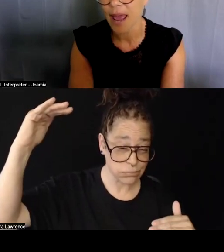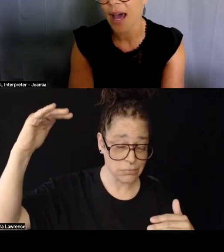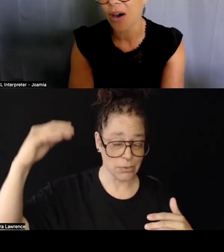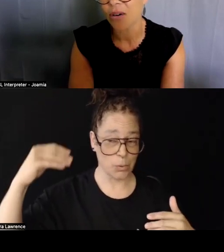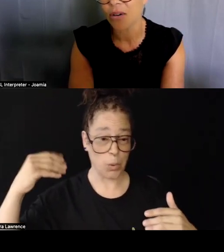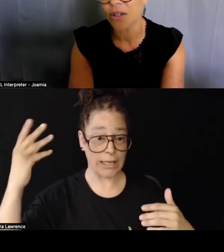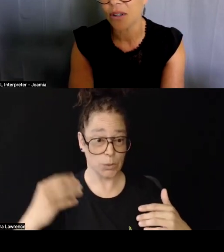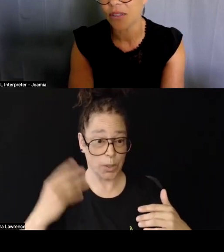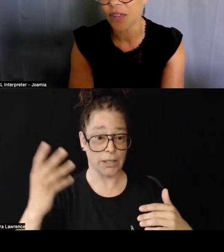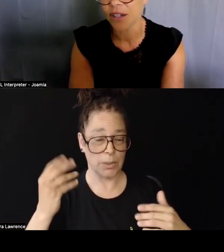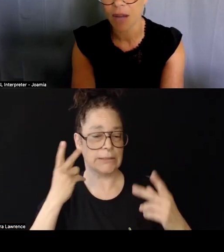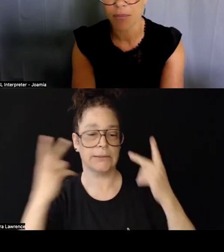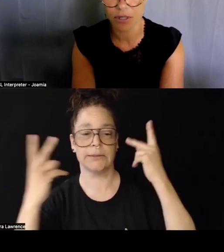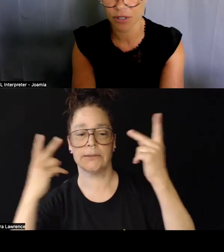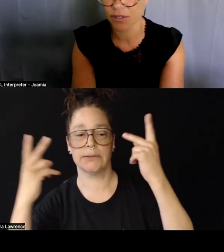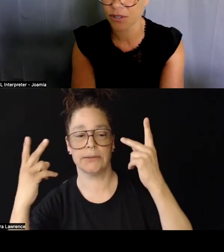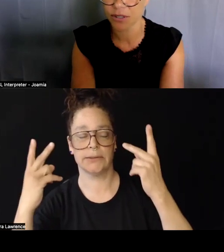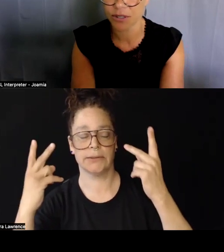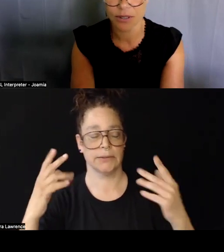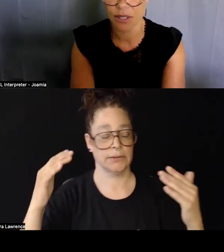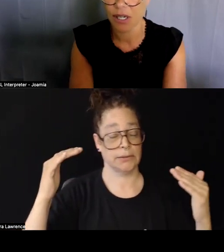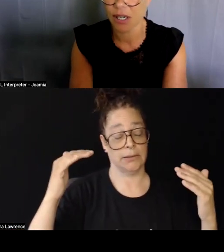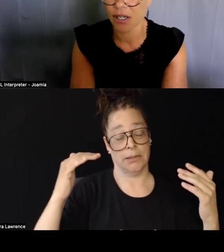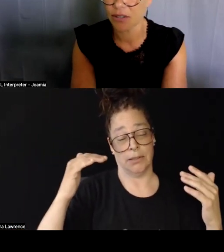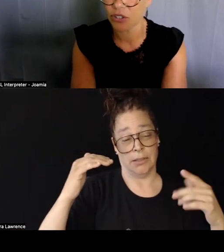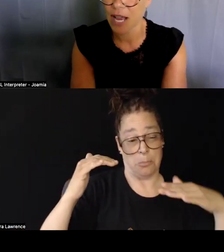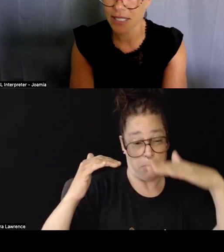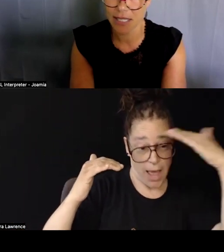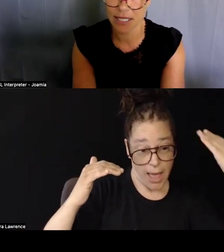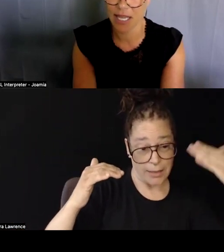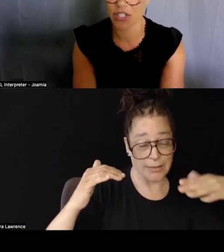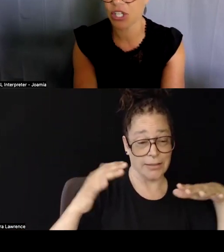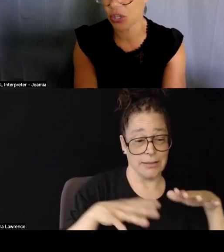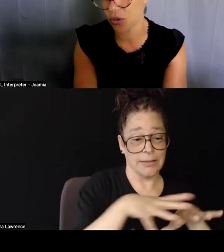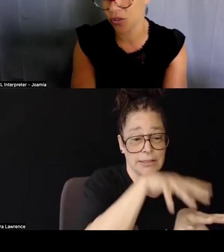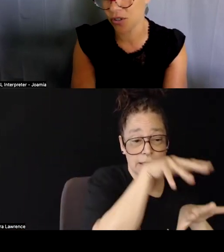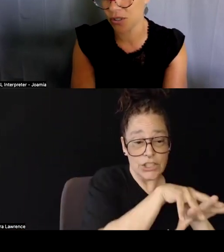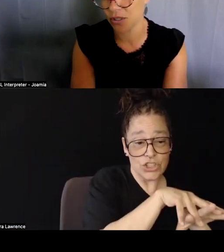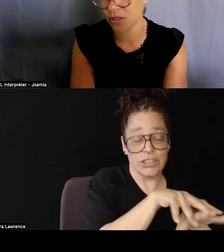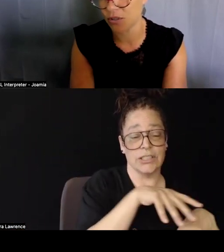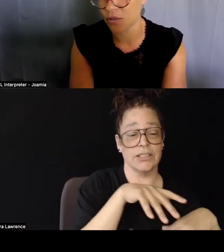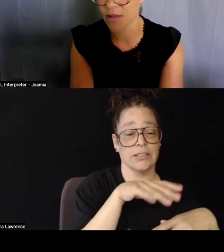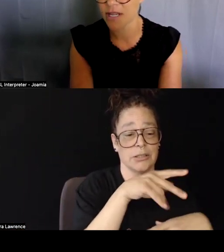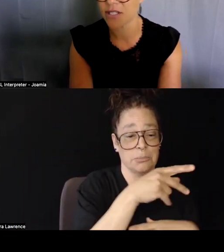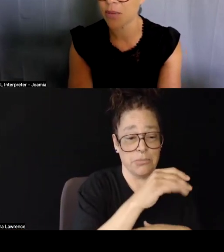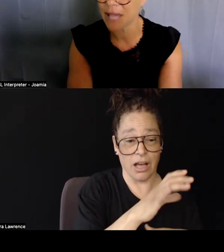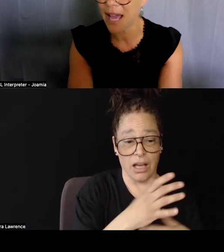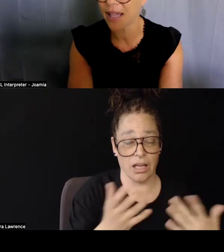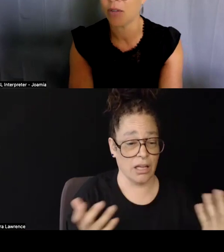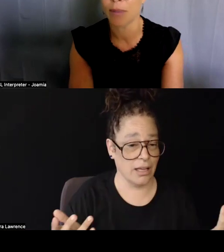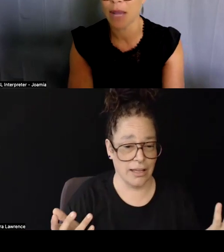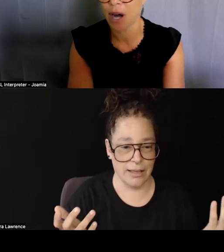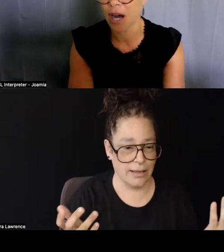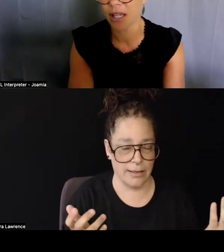Right now, the numbers are drastically skewed, whereas the